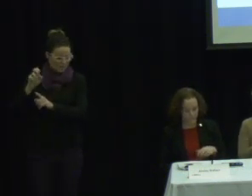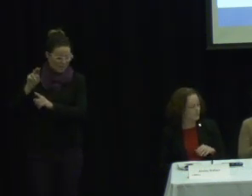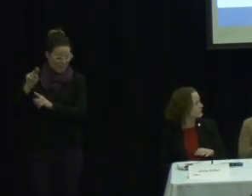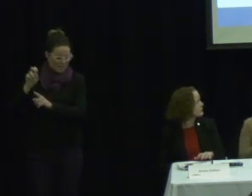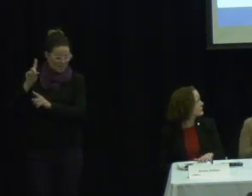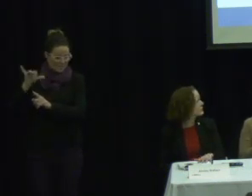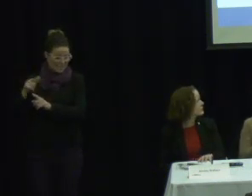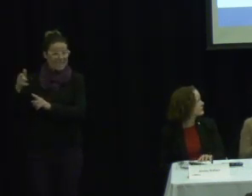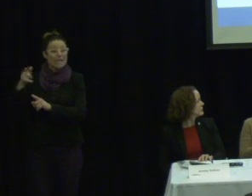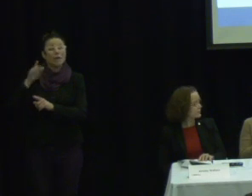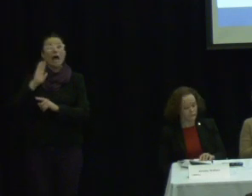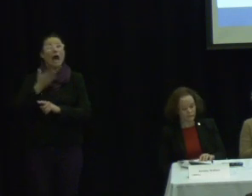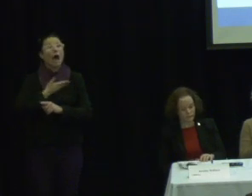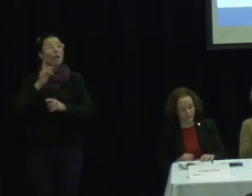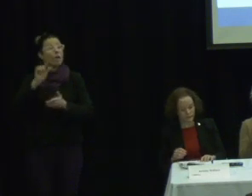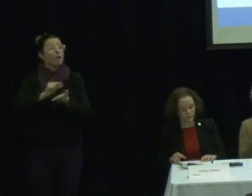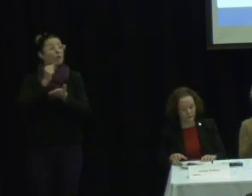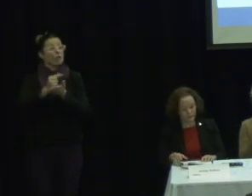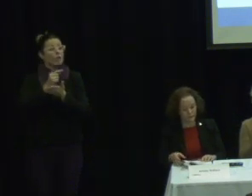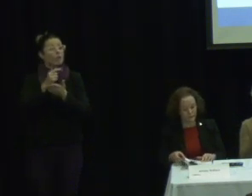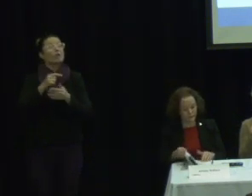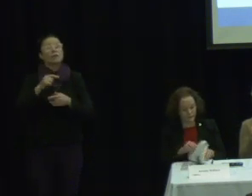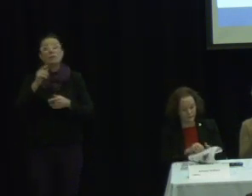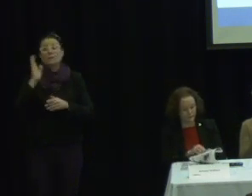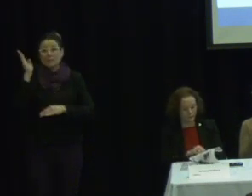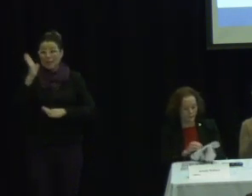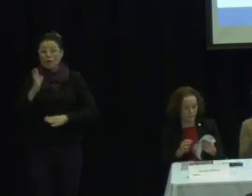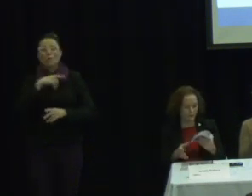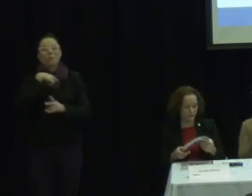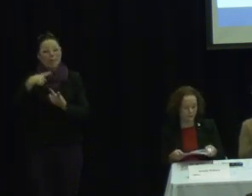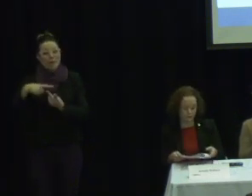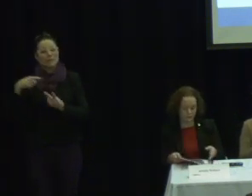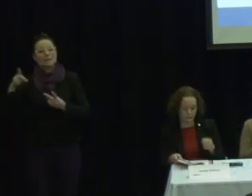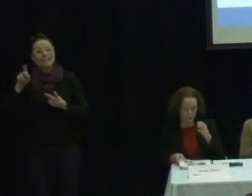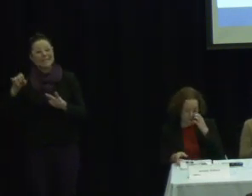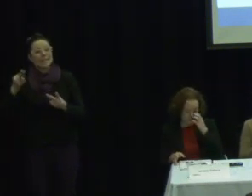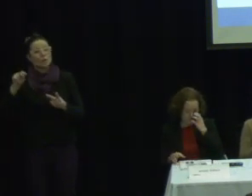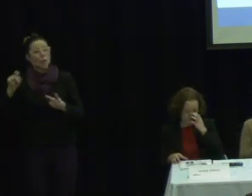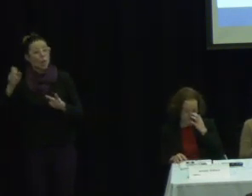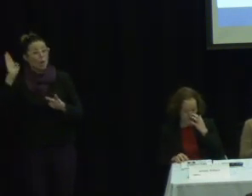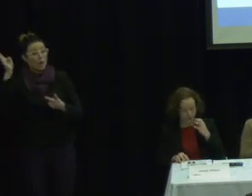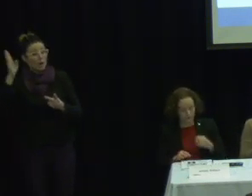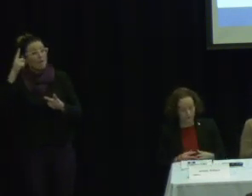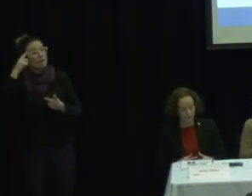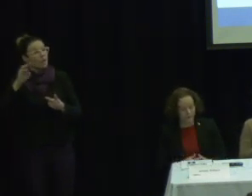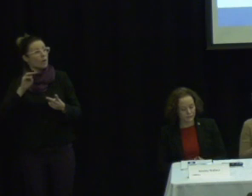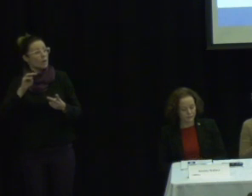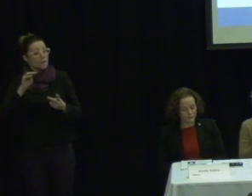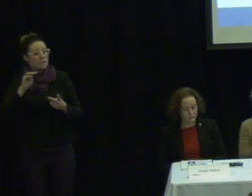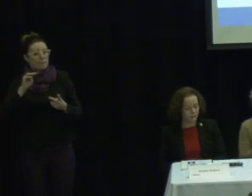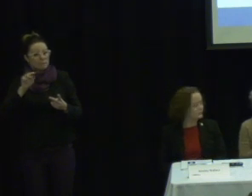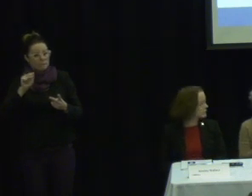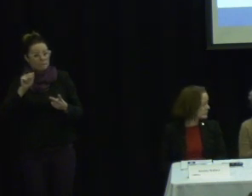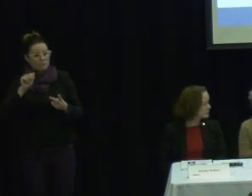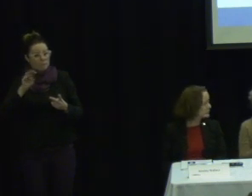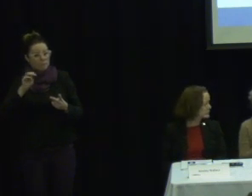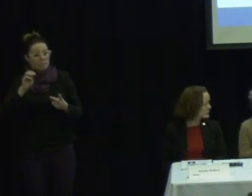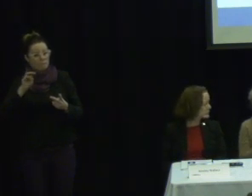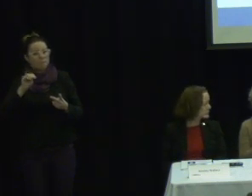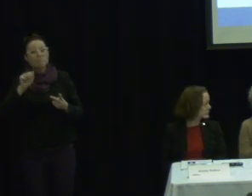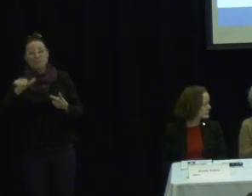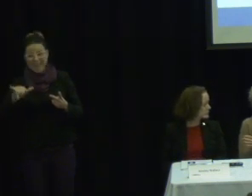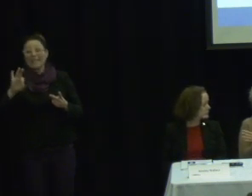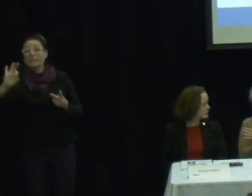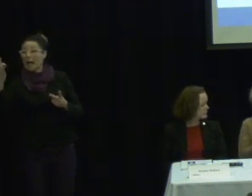both our commencement speaker and holding a keynote presentation on May 9th in the evening that will be free and open to the